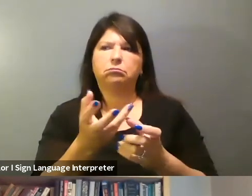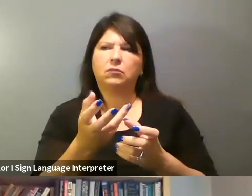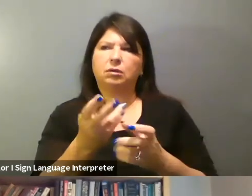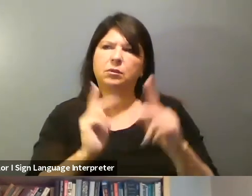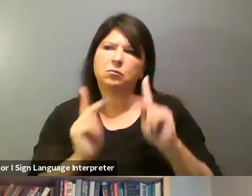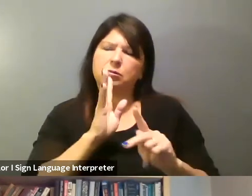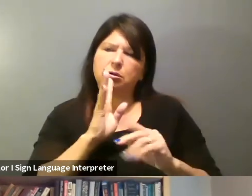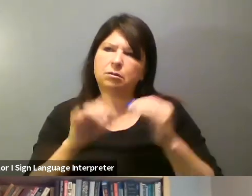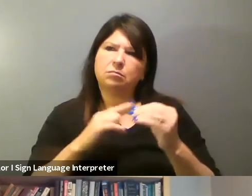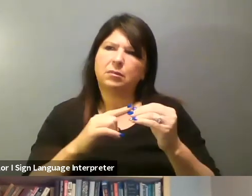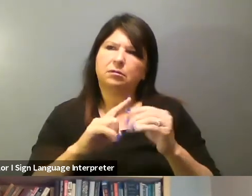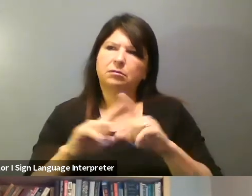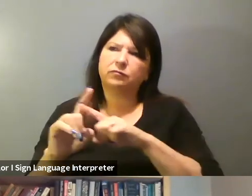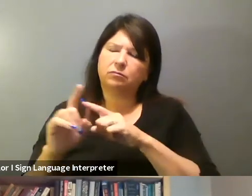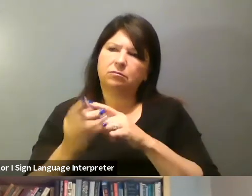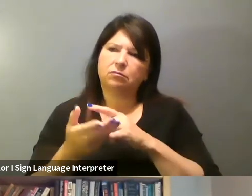behind, you know,